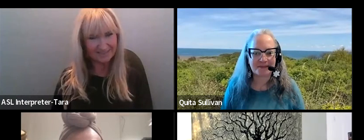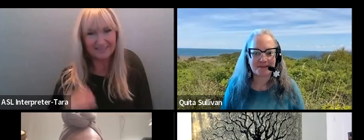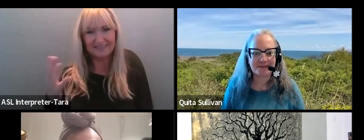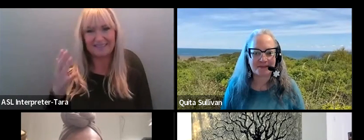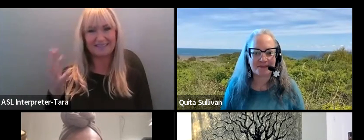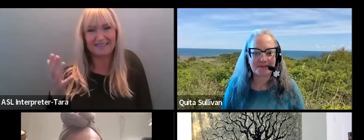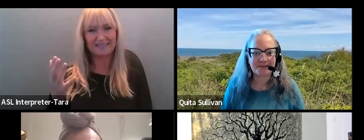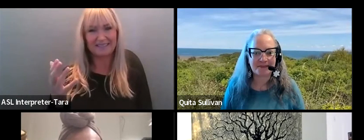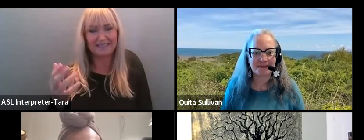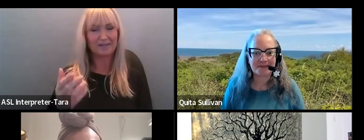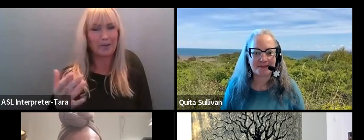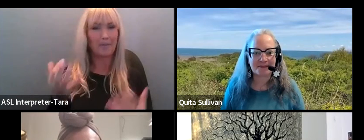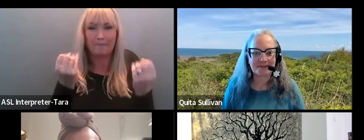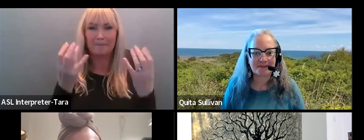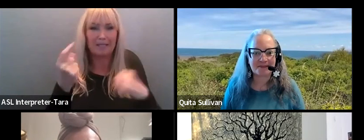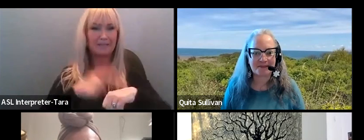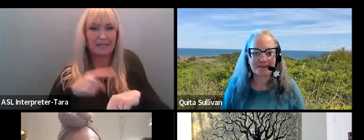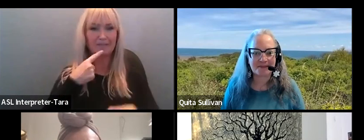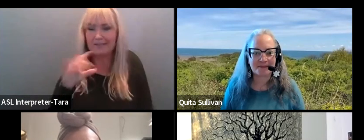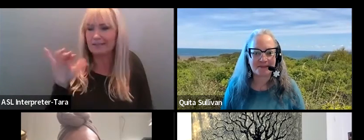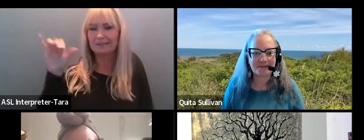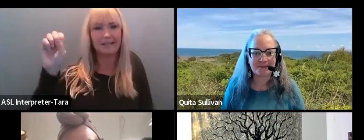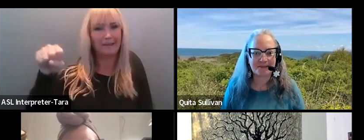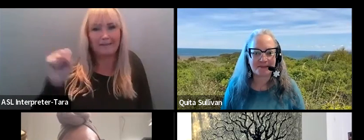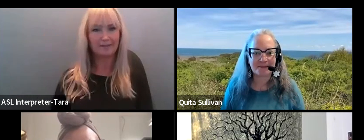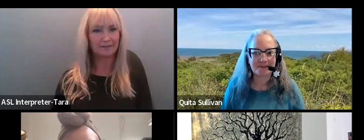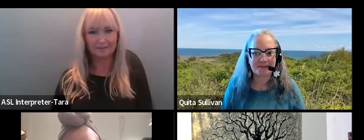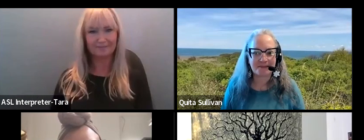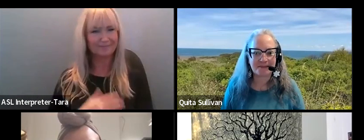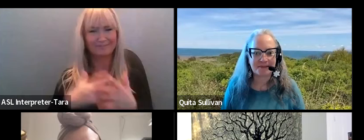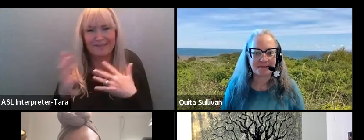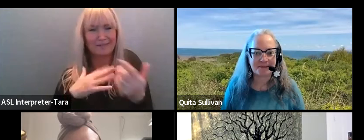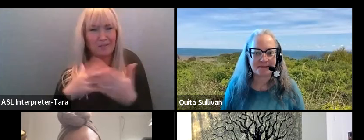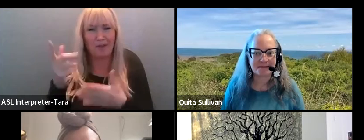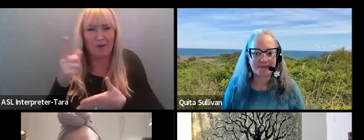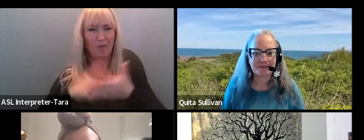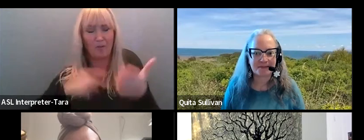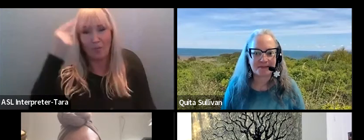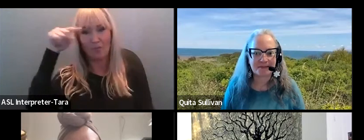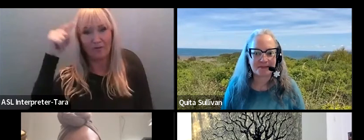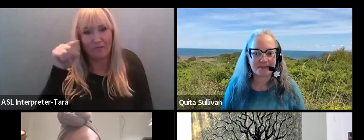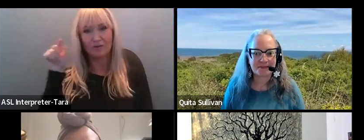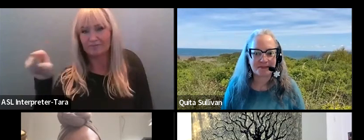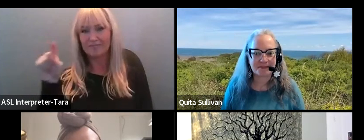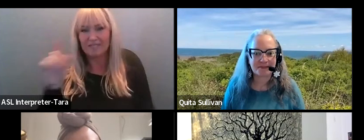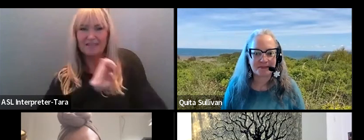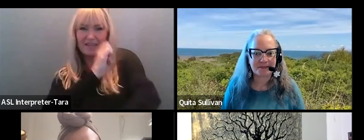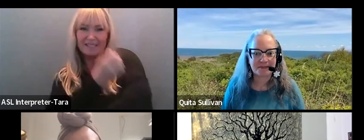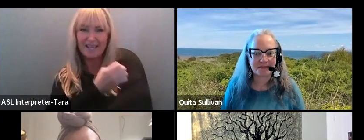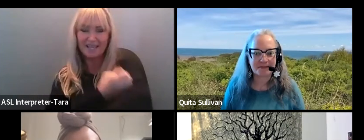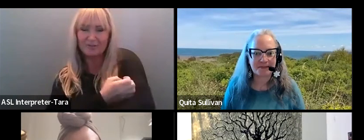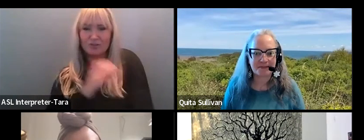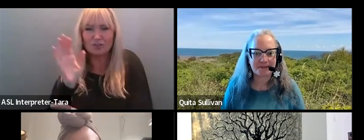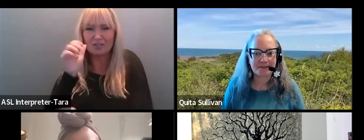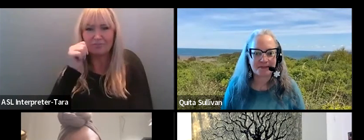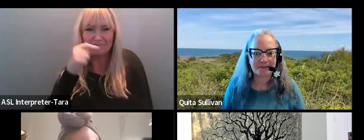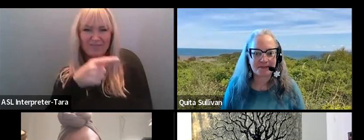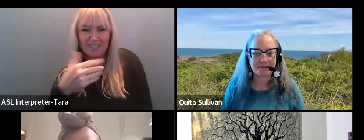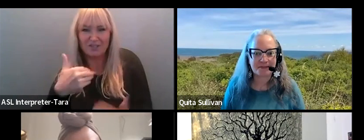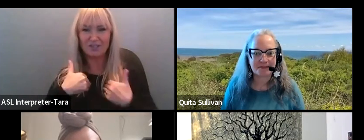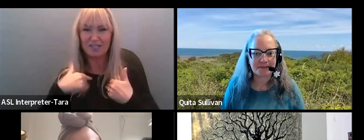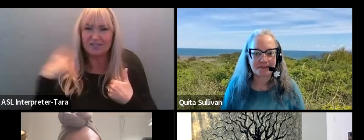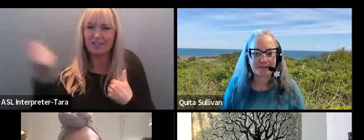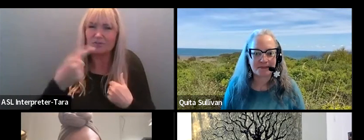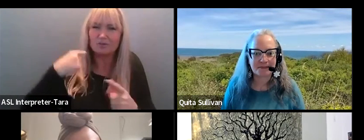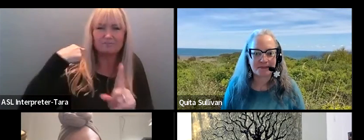I even know what it is. So it's just the energy that she brings to anything that she's a part of. It's always positive. It's always something uplifting. It's